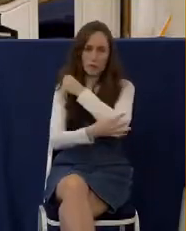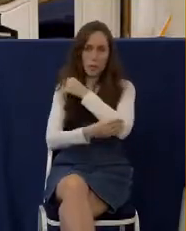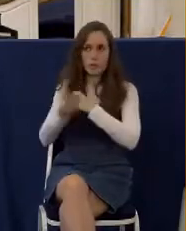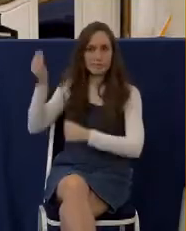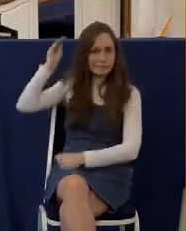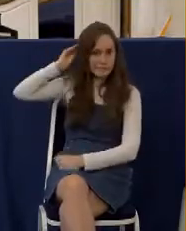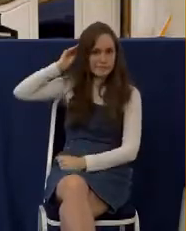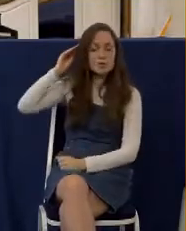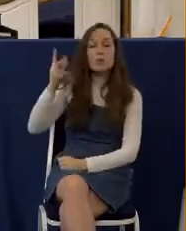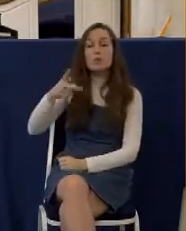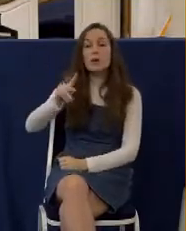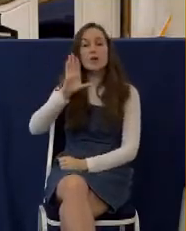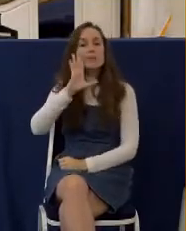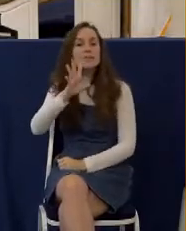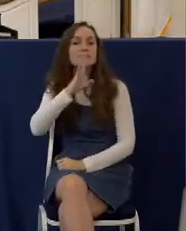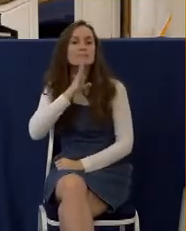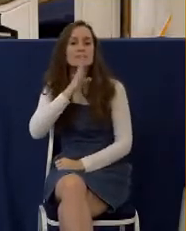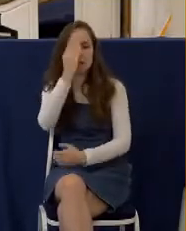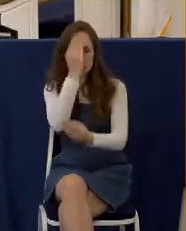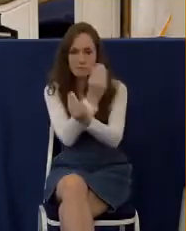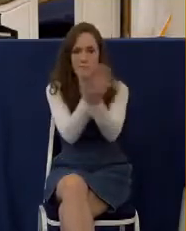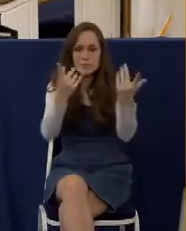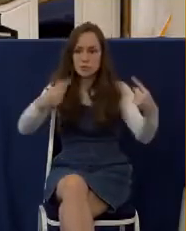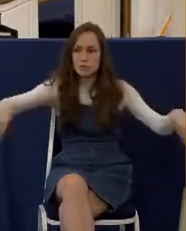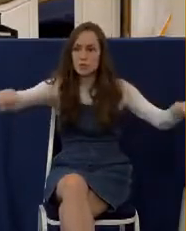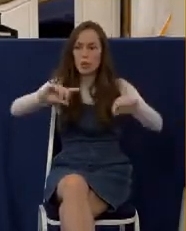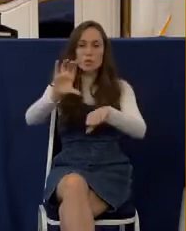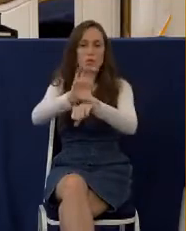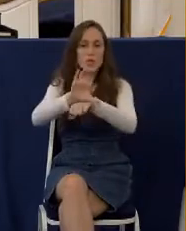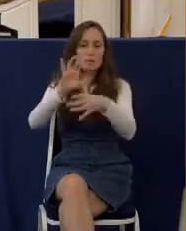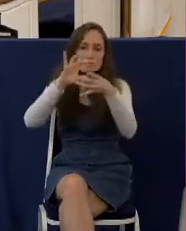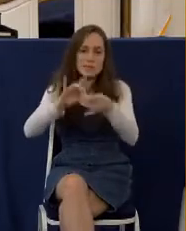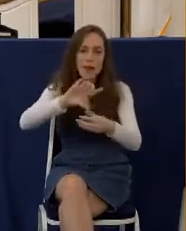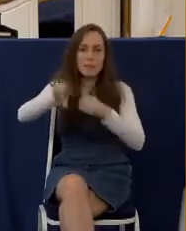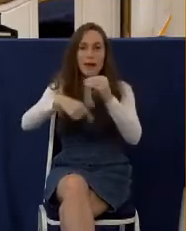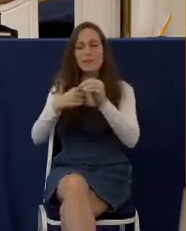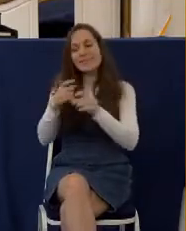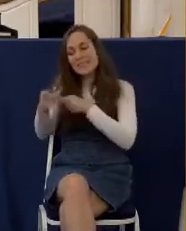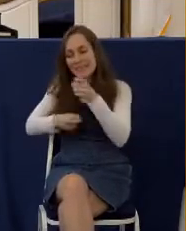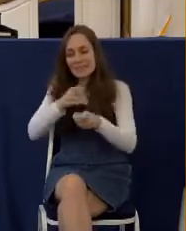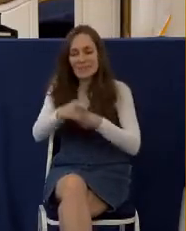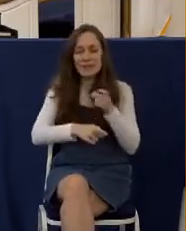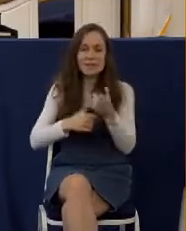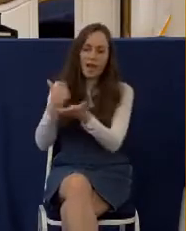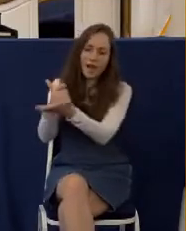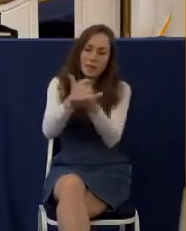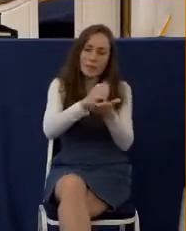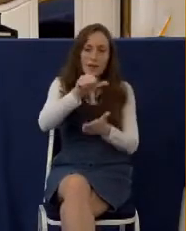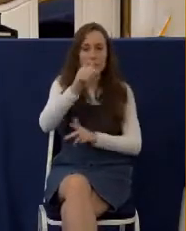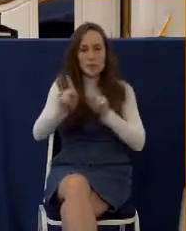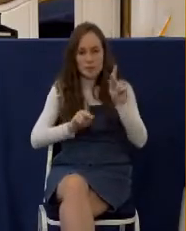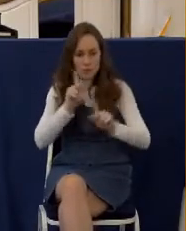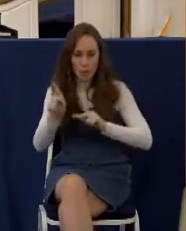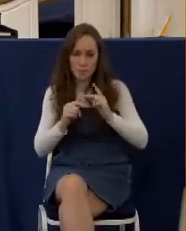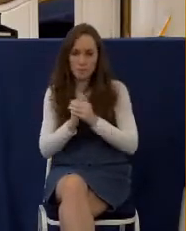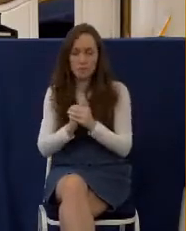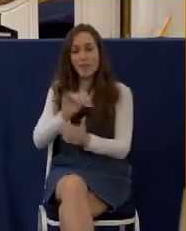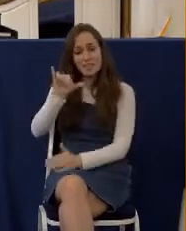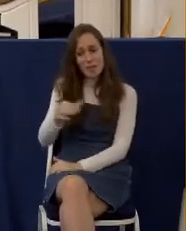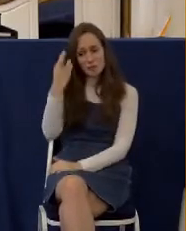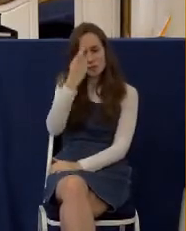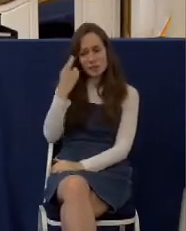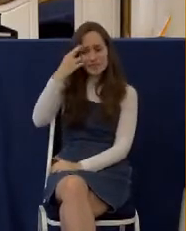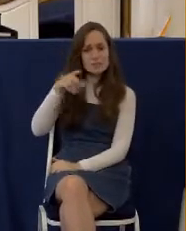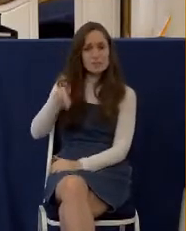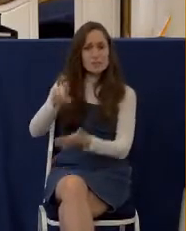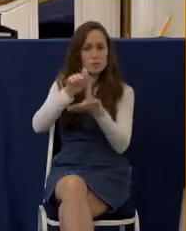then is going to speak to the churches about giving and helping others. And that's why he writes here